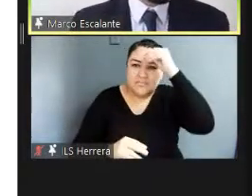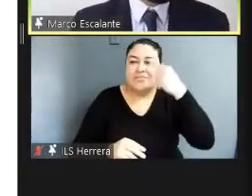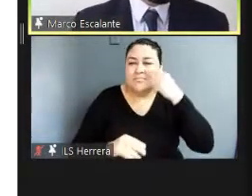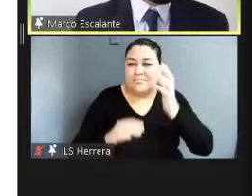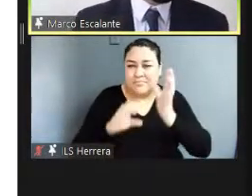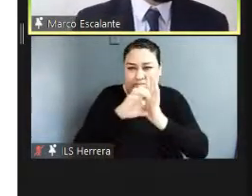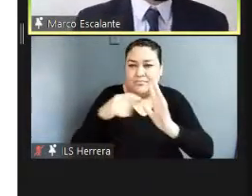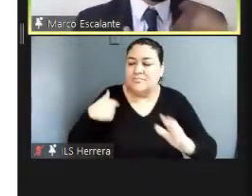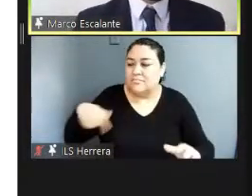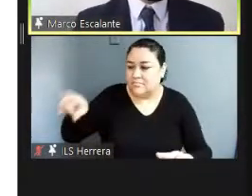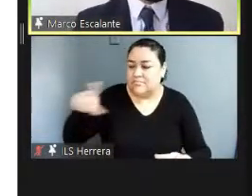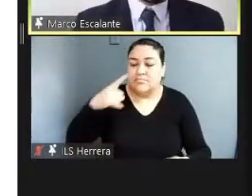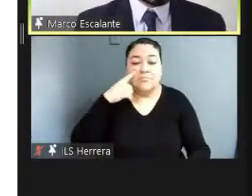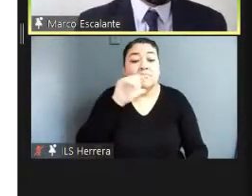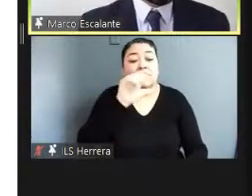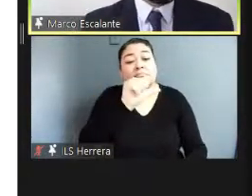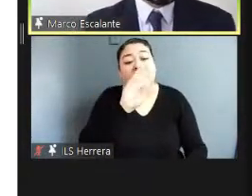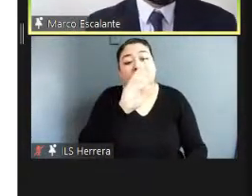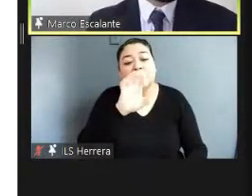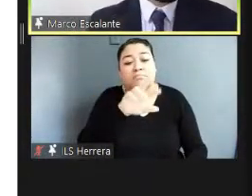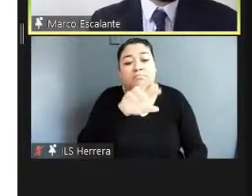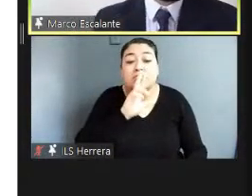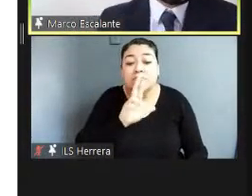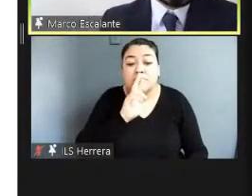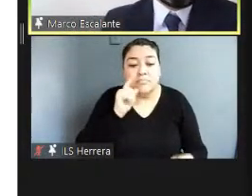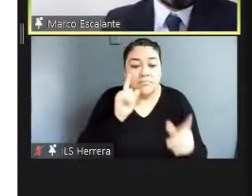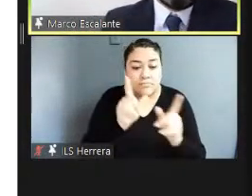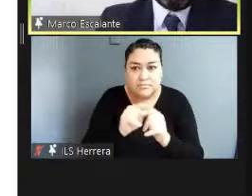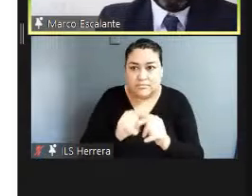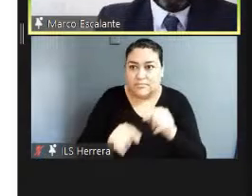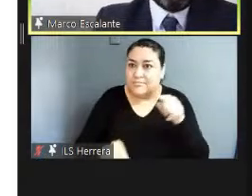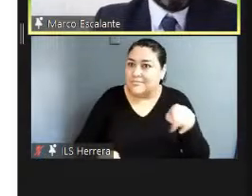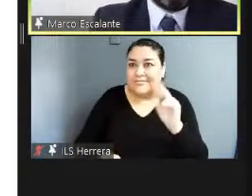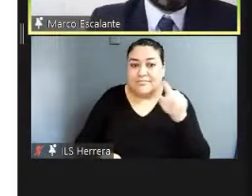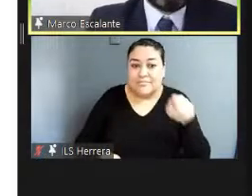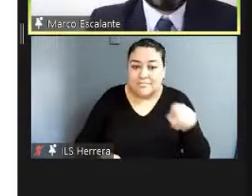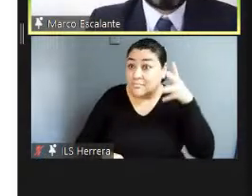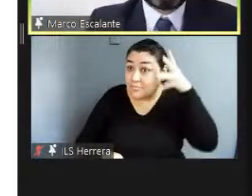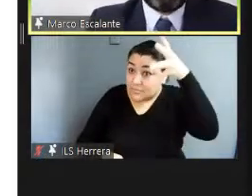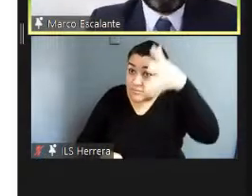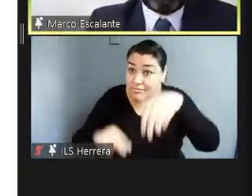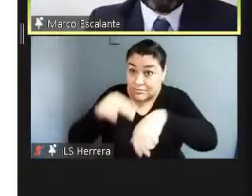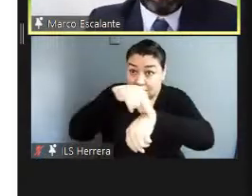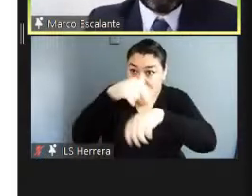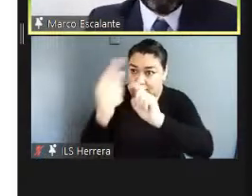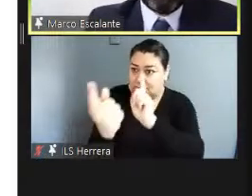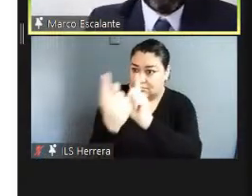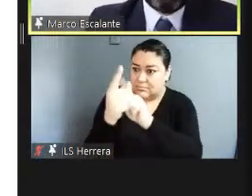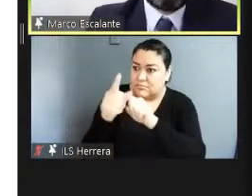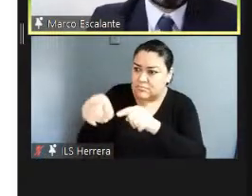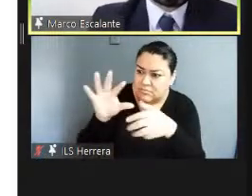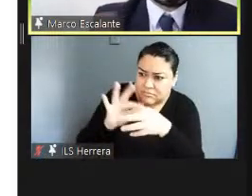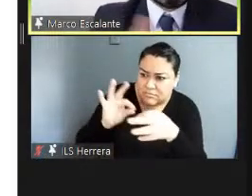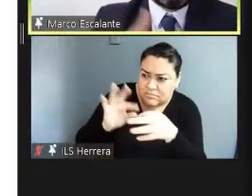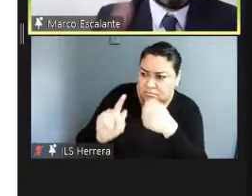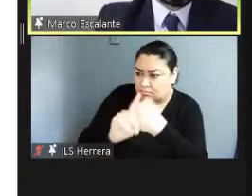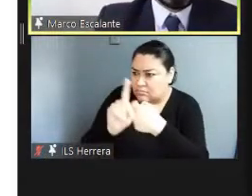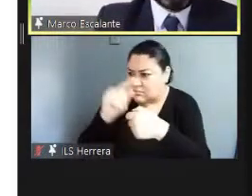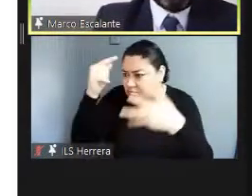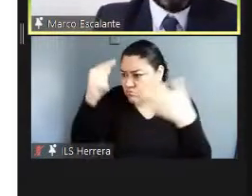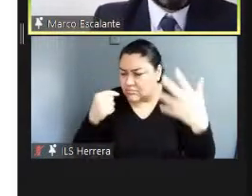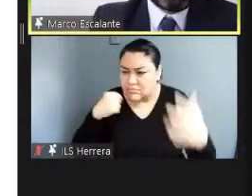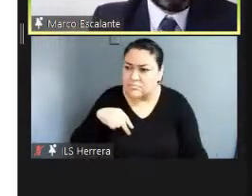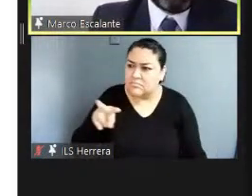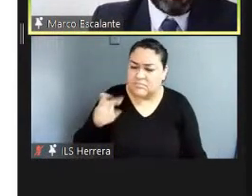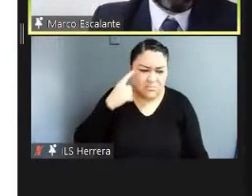a competency-based curriculum, because in the end, the student will have to face a